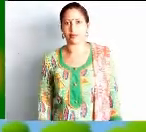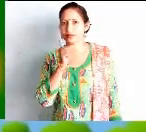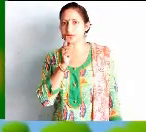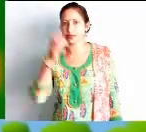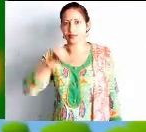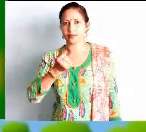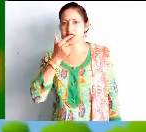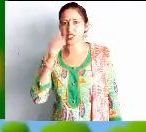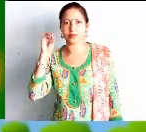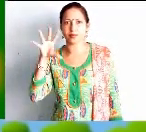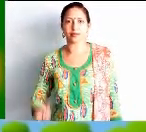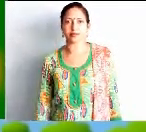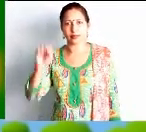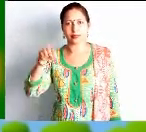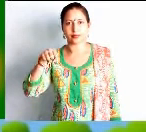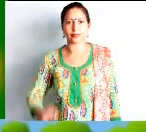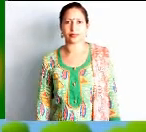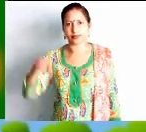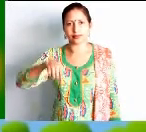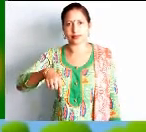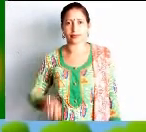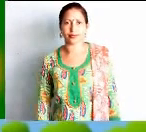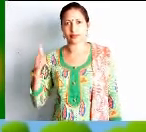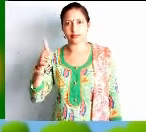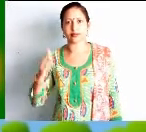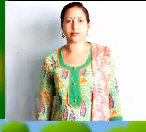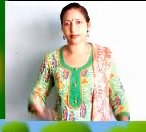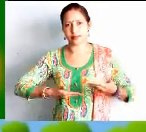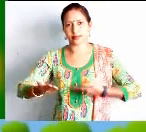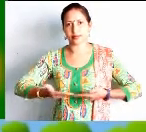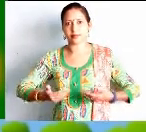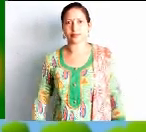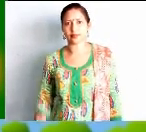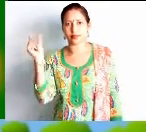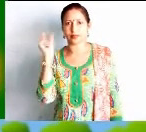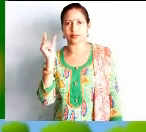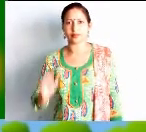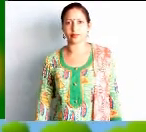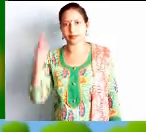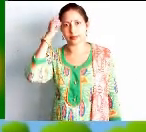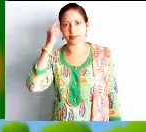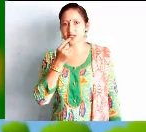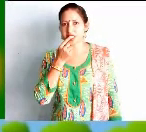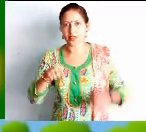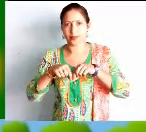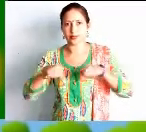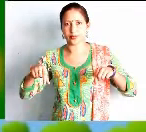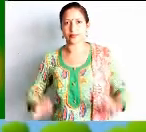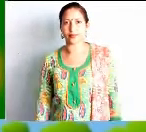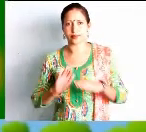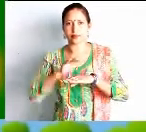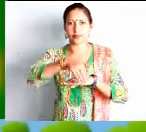Who gets a star? Yes, it is a good habit to use the pedestrian